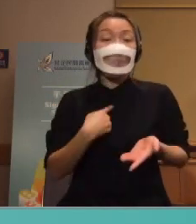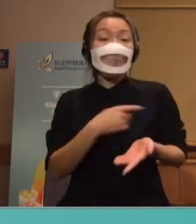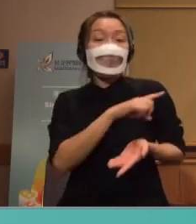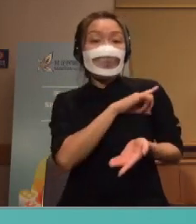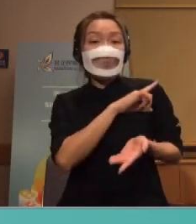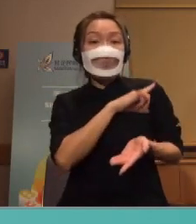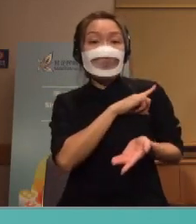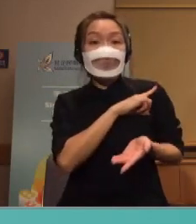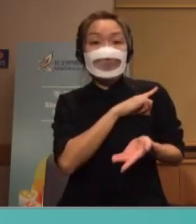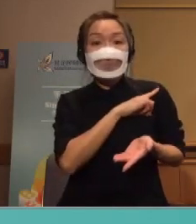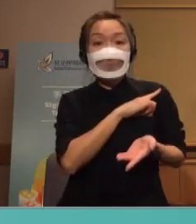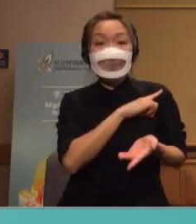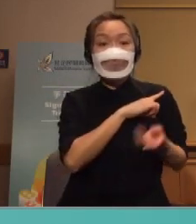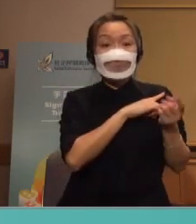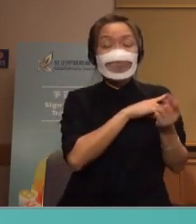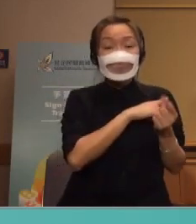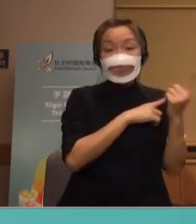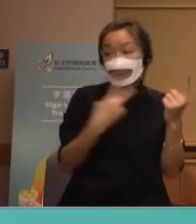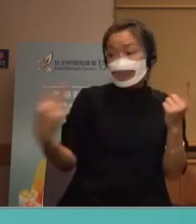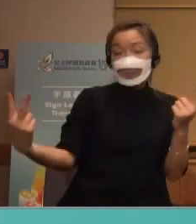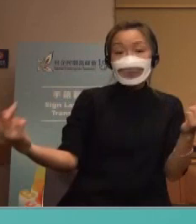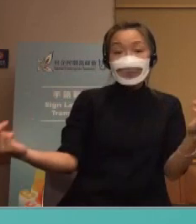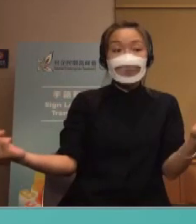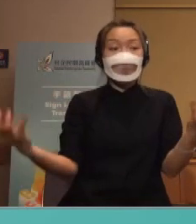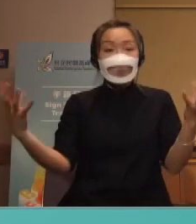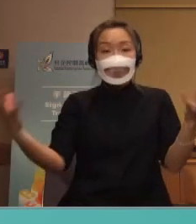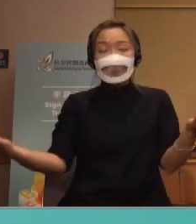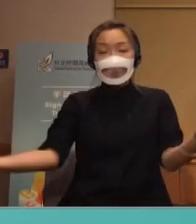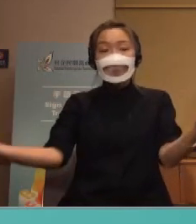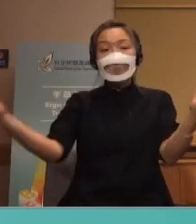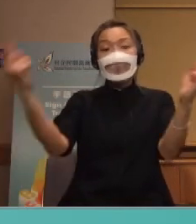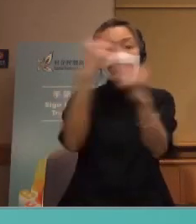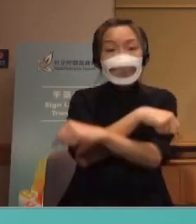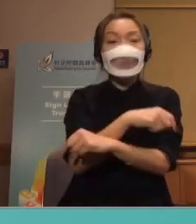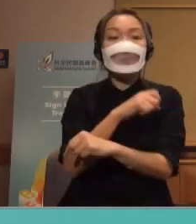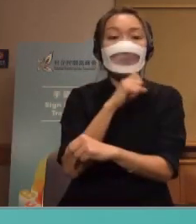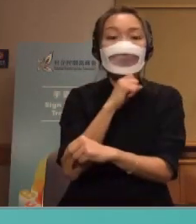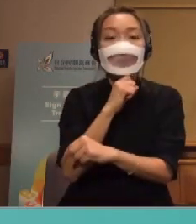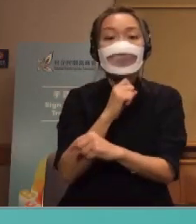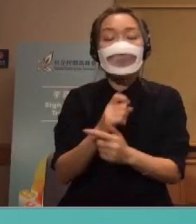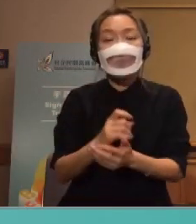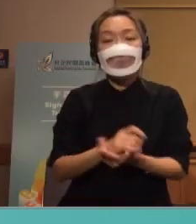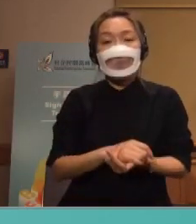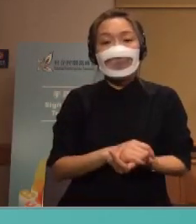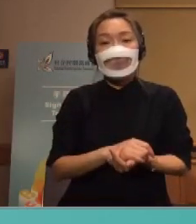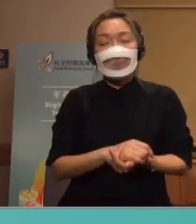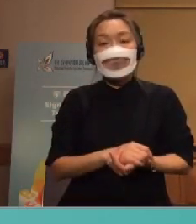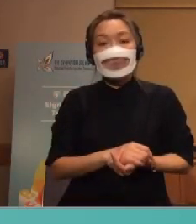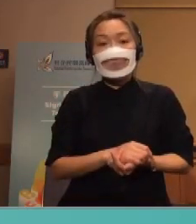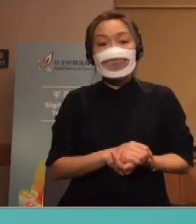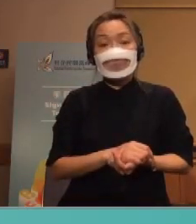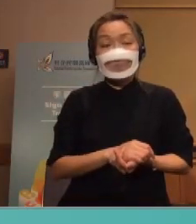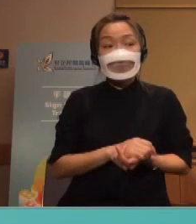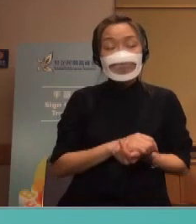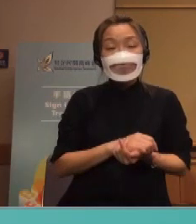download that, we have no choice. This is not a choice for us. Like our choice is to engage the mainstream